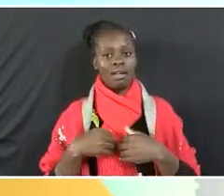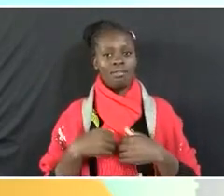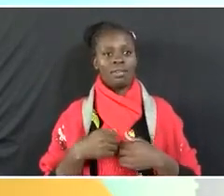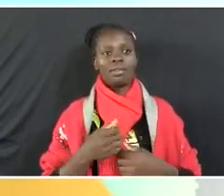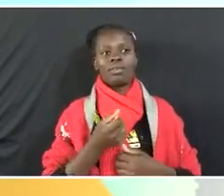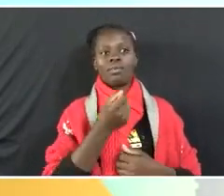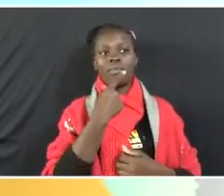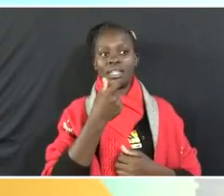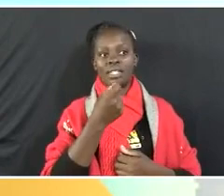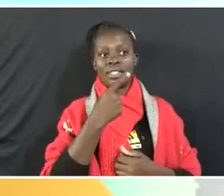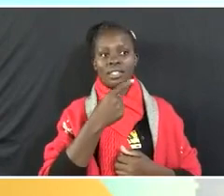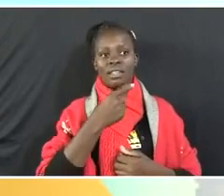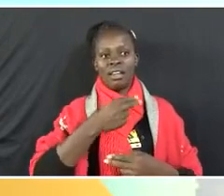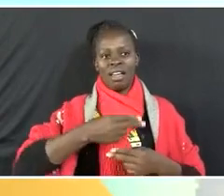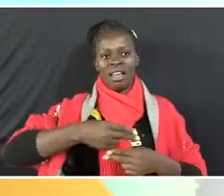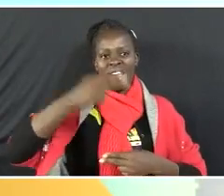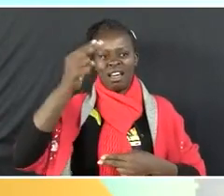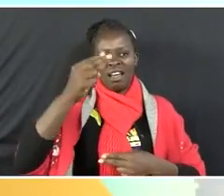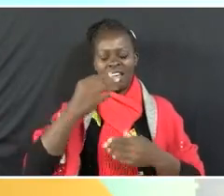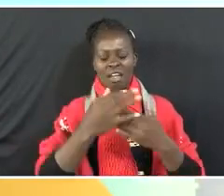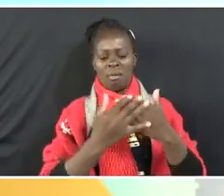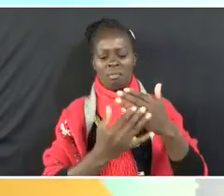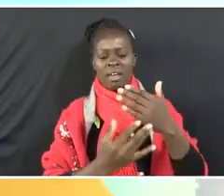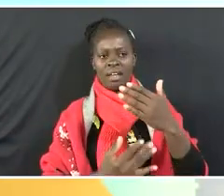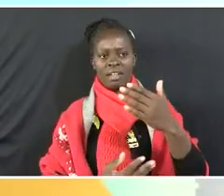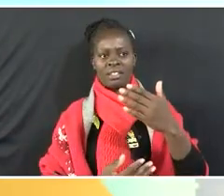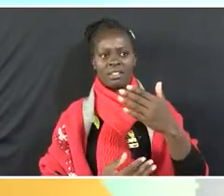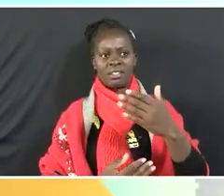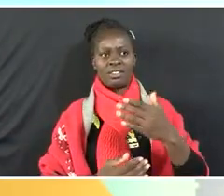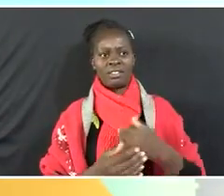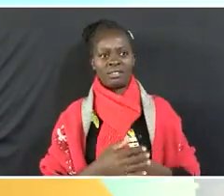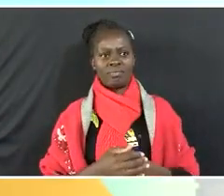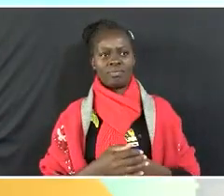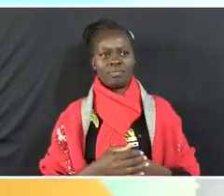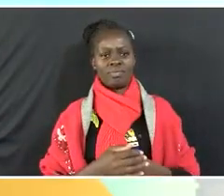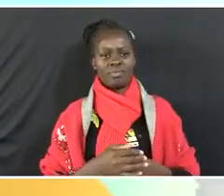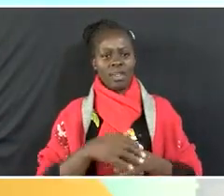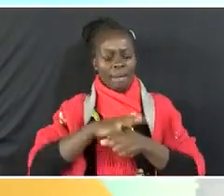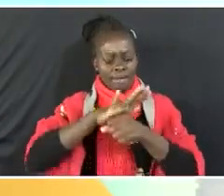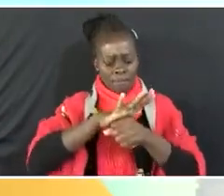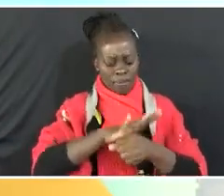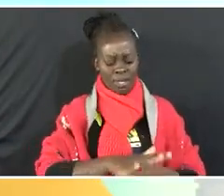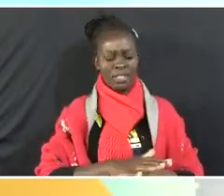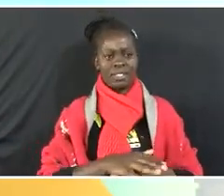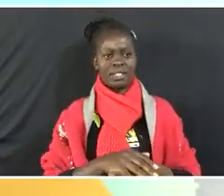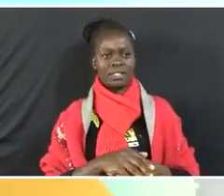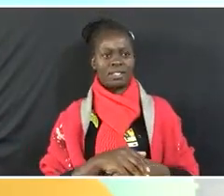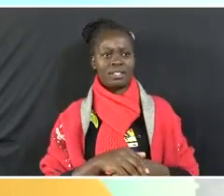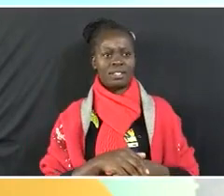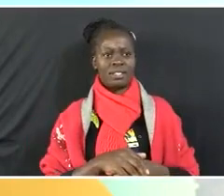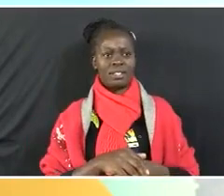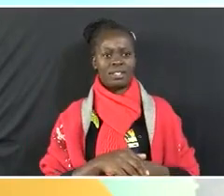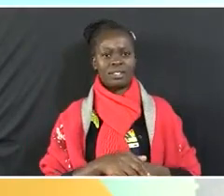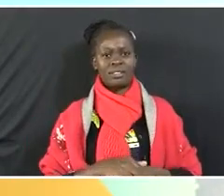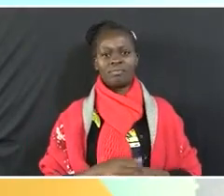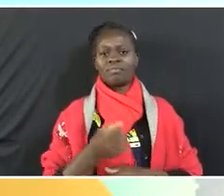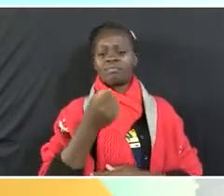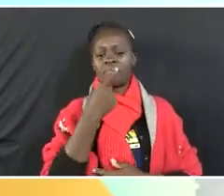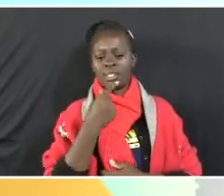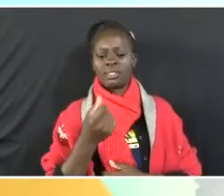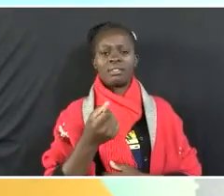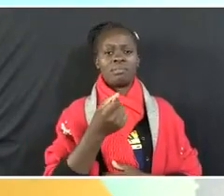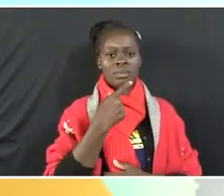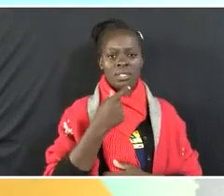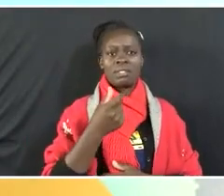Before you had teenage children, you were fine. You were fine. Healthy, just walking with the drinking water. Right